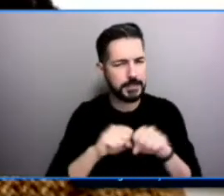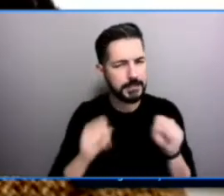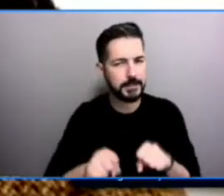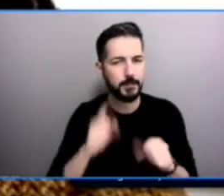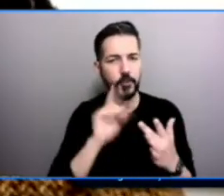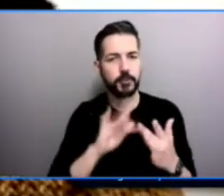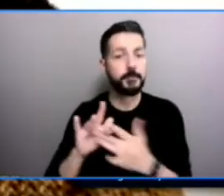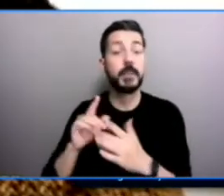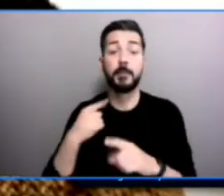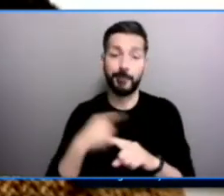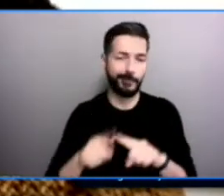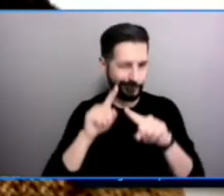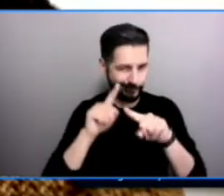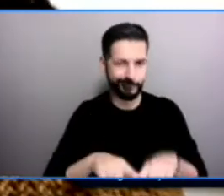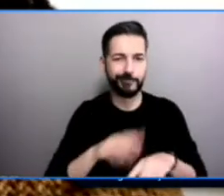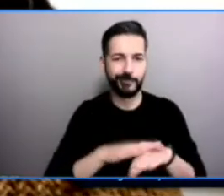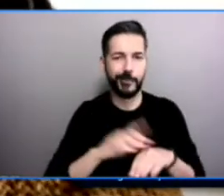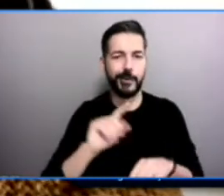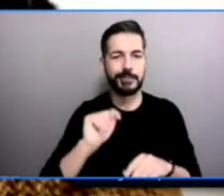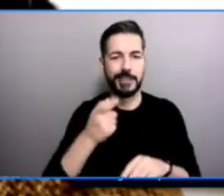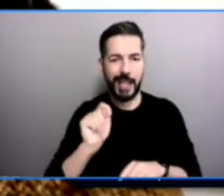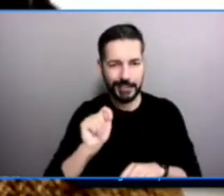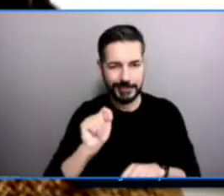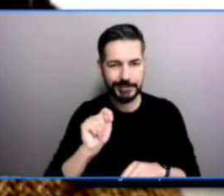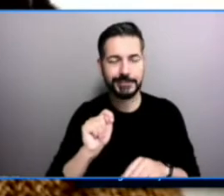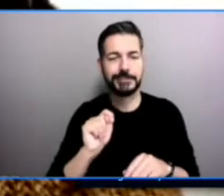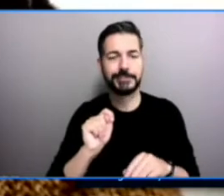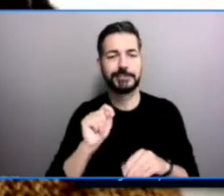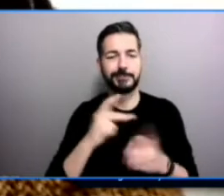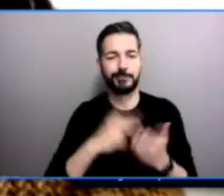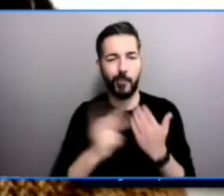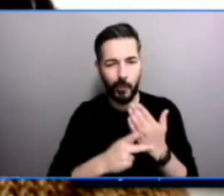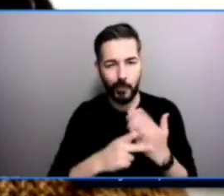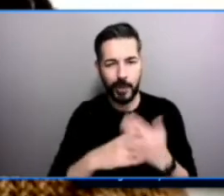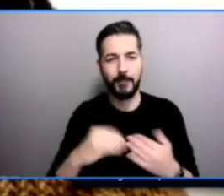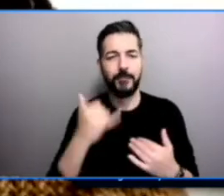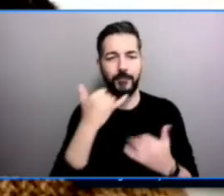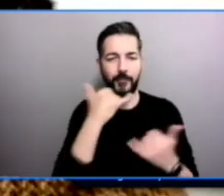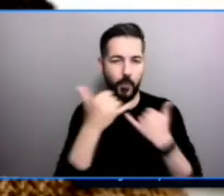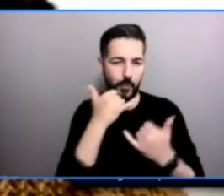us. And I just want to explicitly name that.